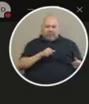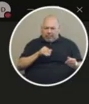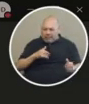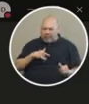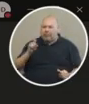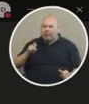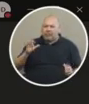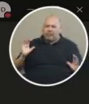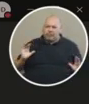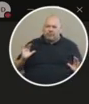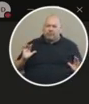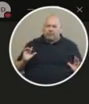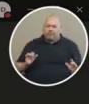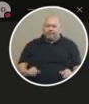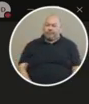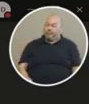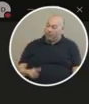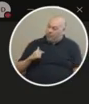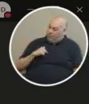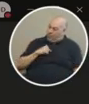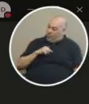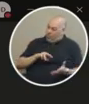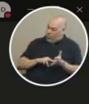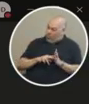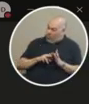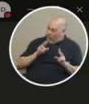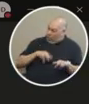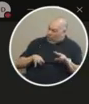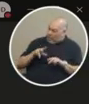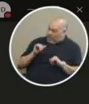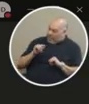city. Are we looking at